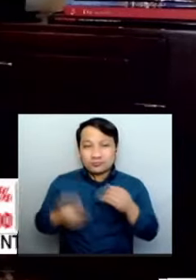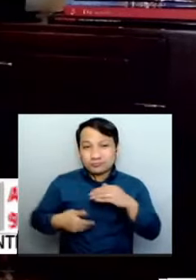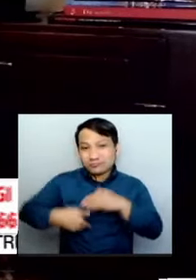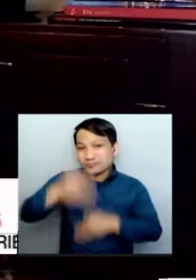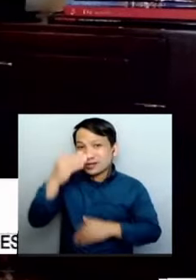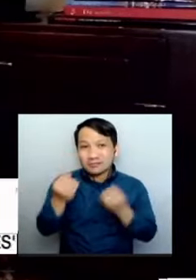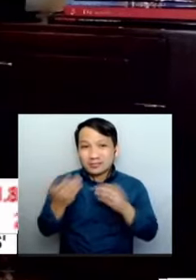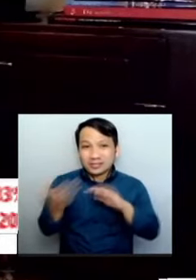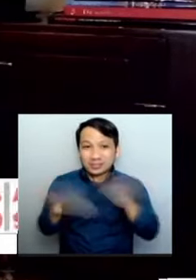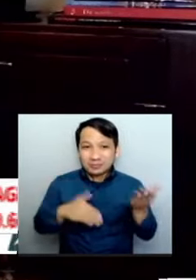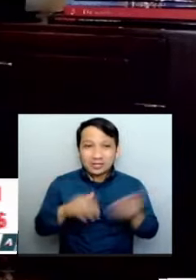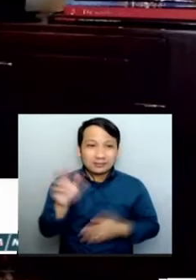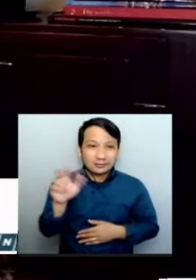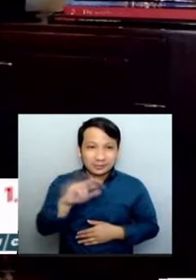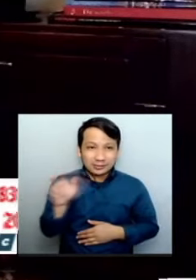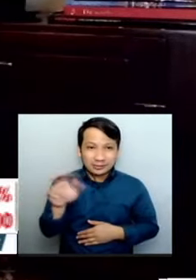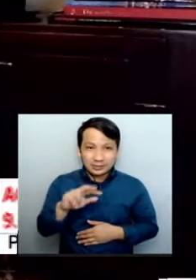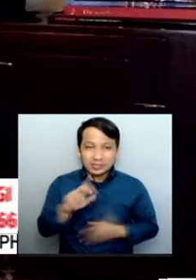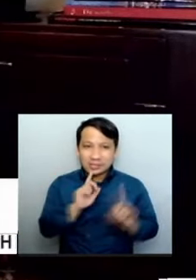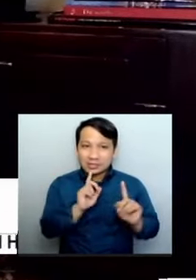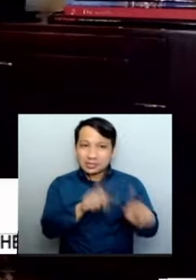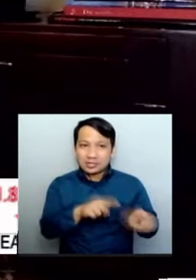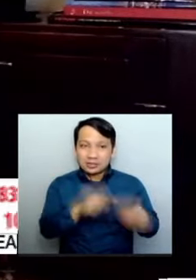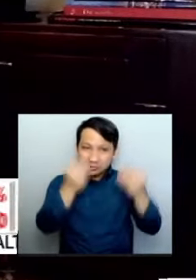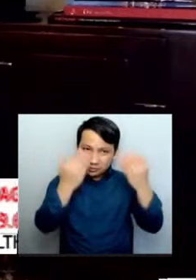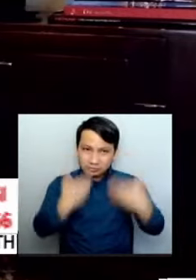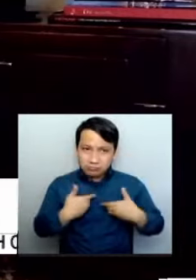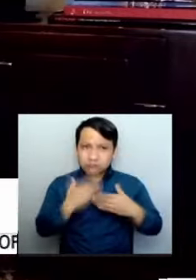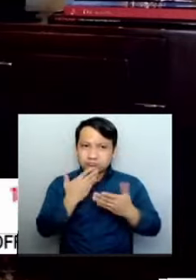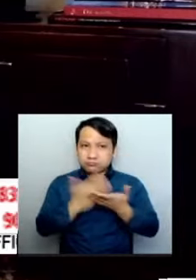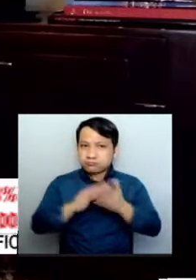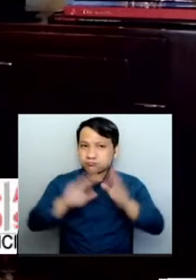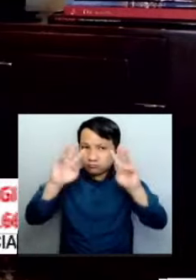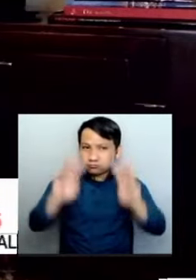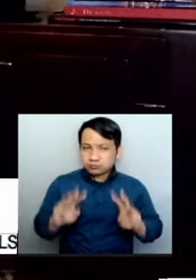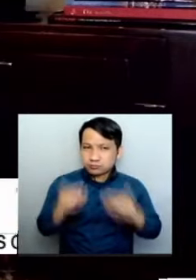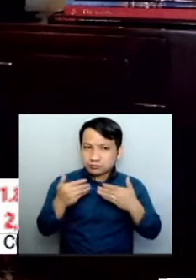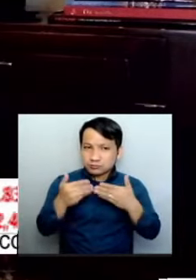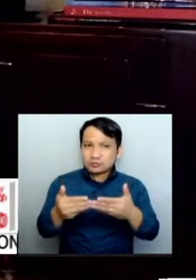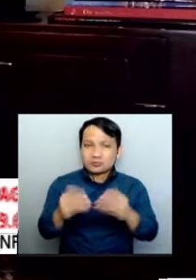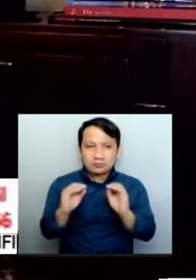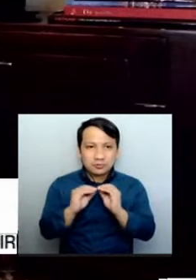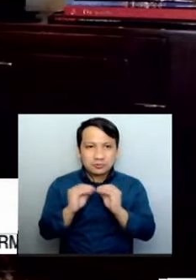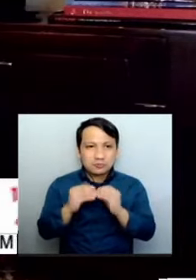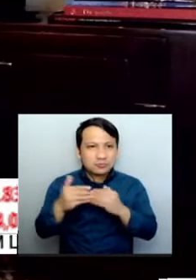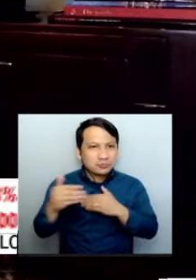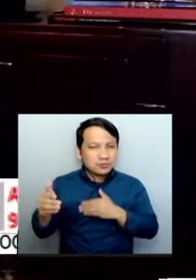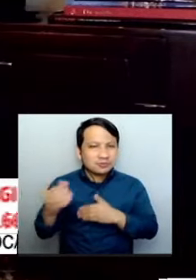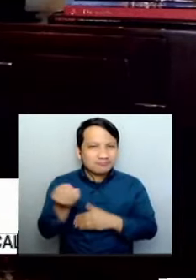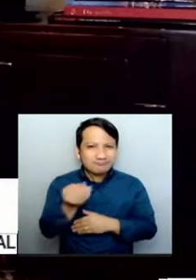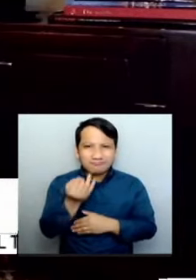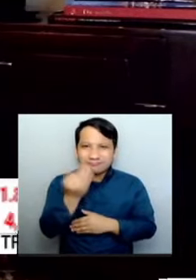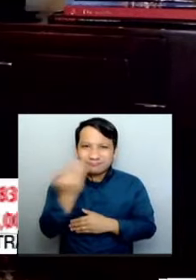to 33. And as this report tells us, the bad weather is expected to continue for a few more